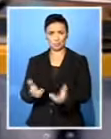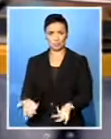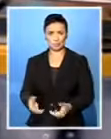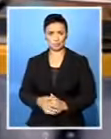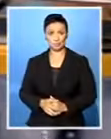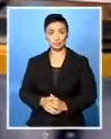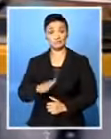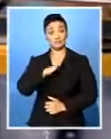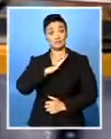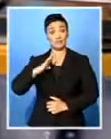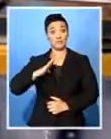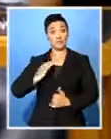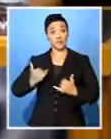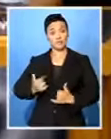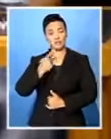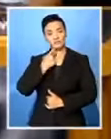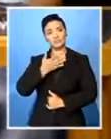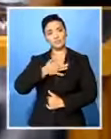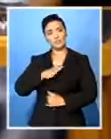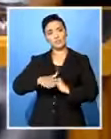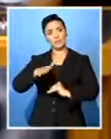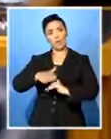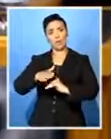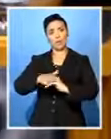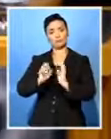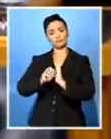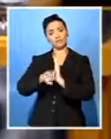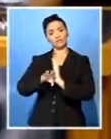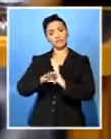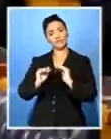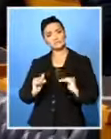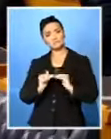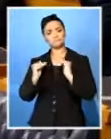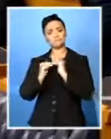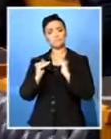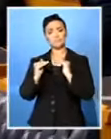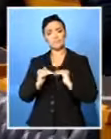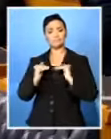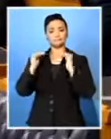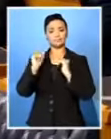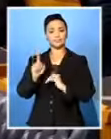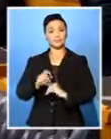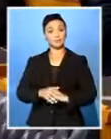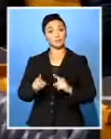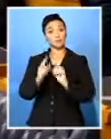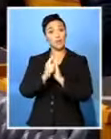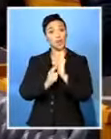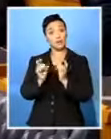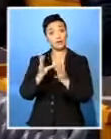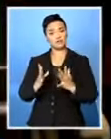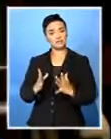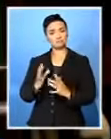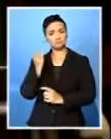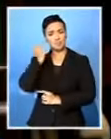has reiterated that it wants to restore high journalism standards. Lawmakers also have their own